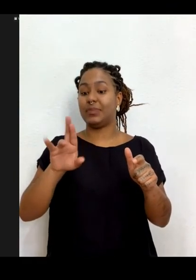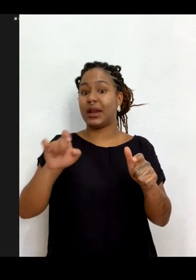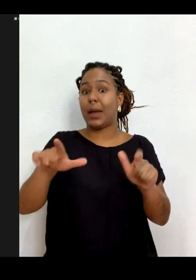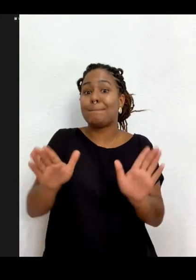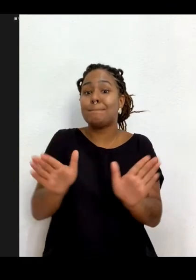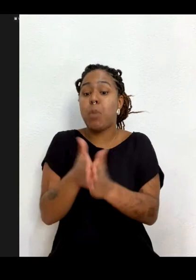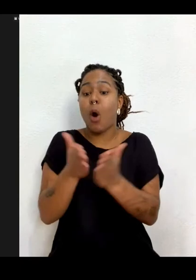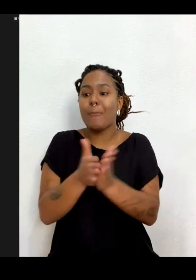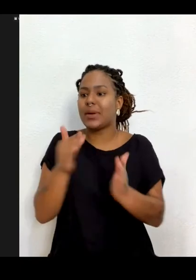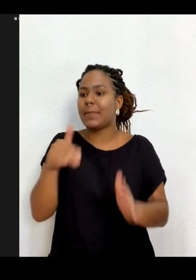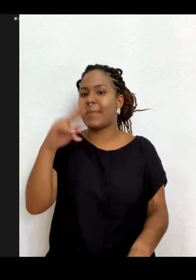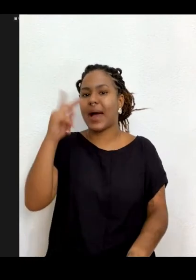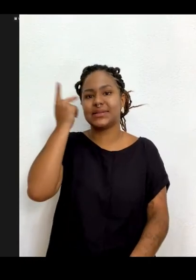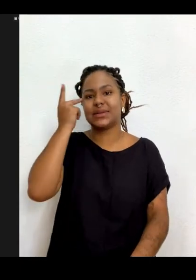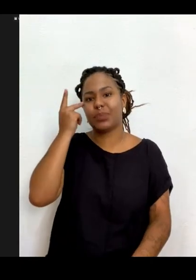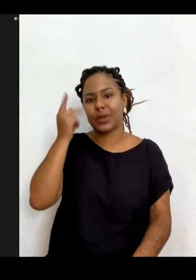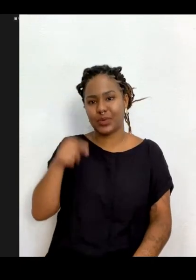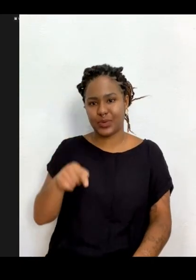foreign